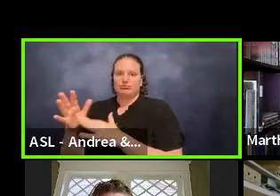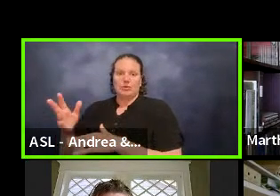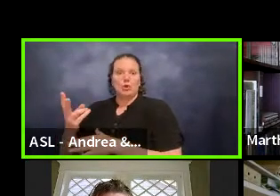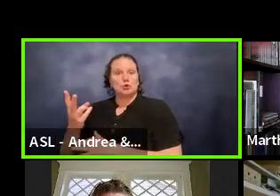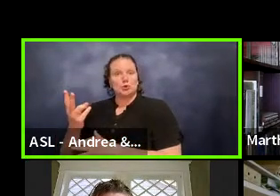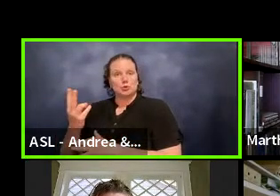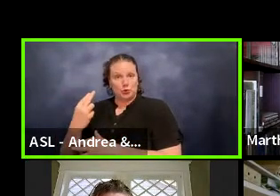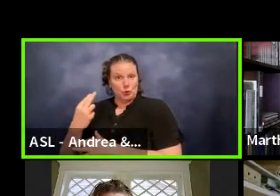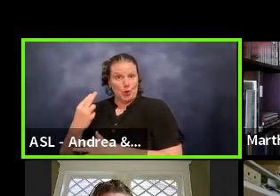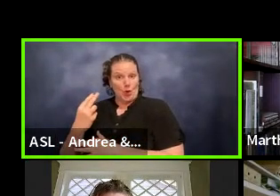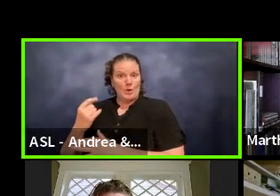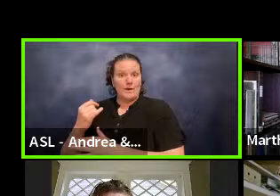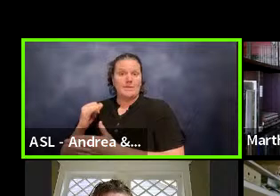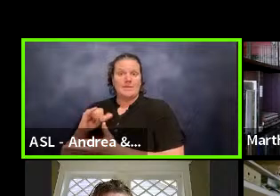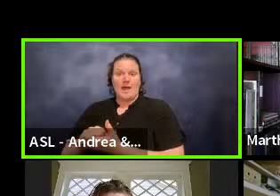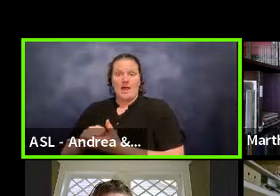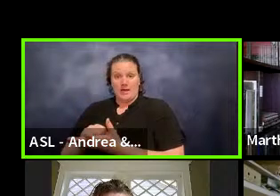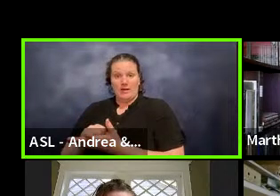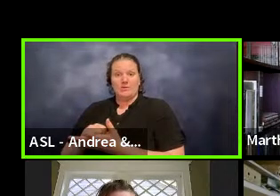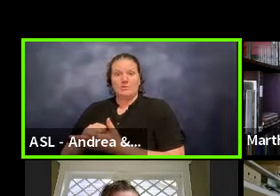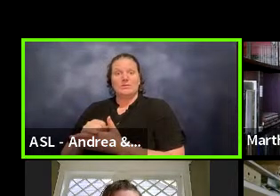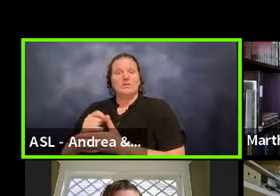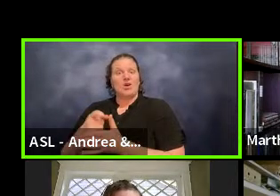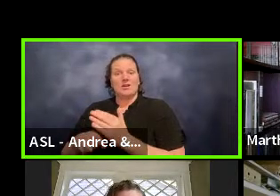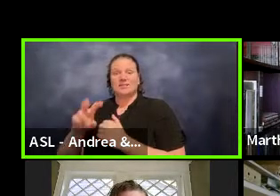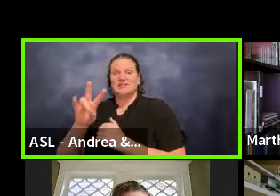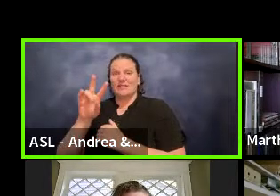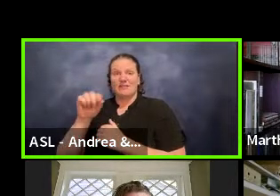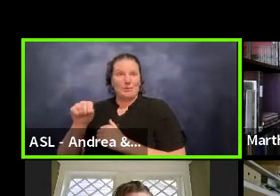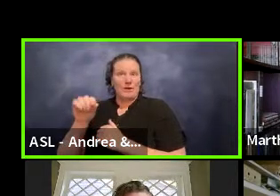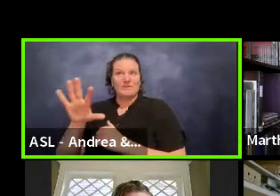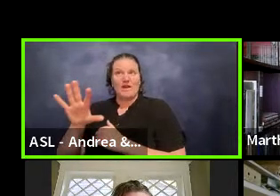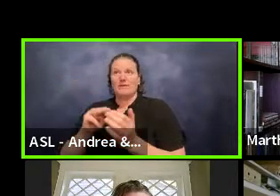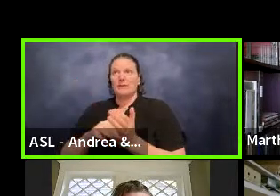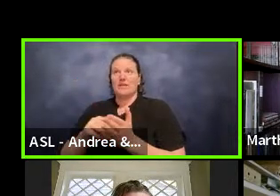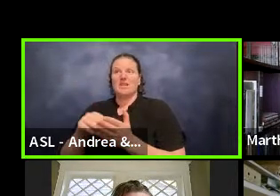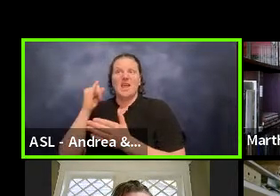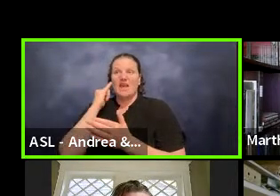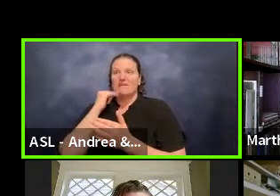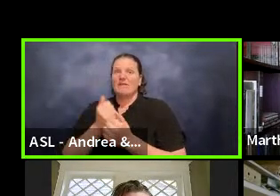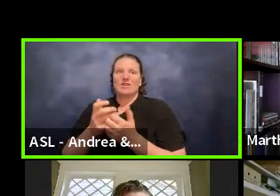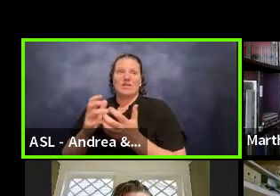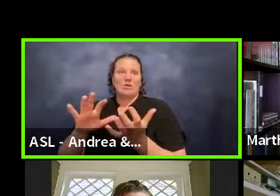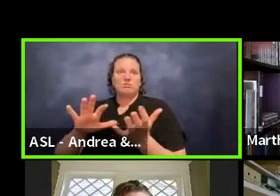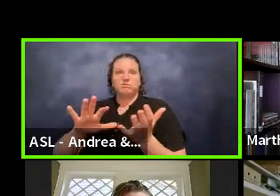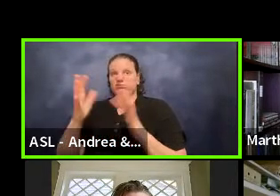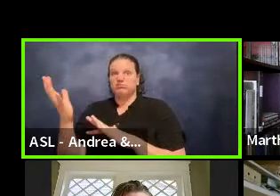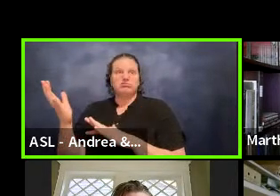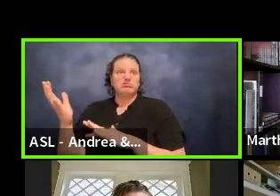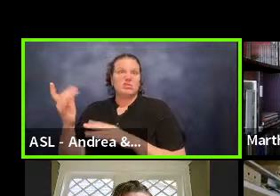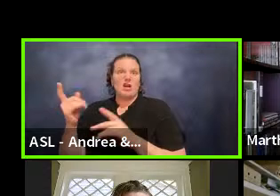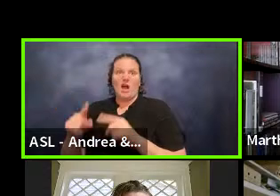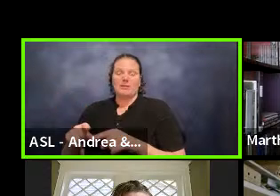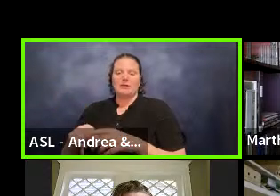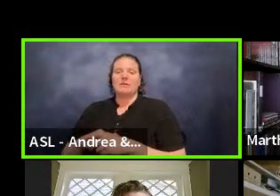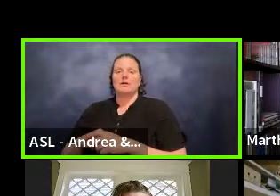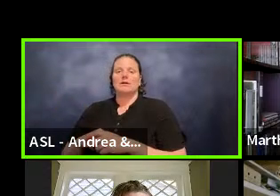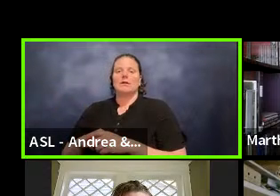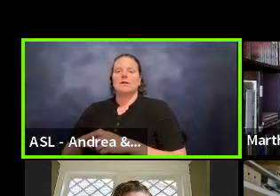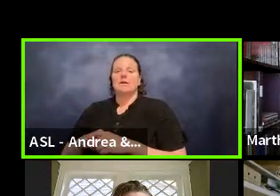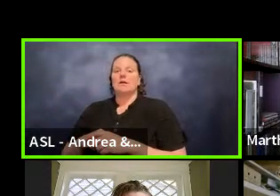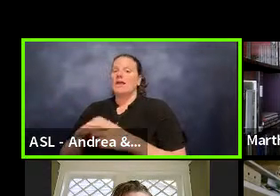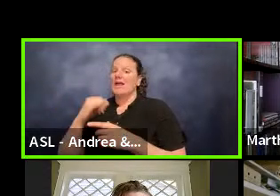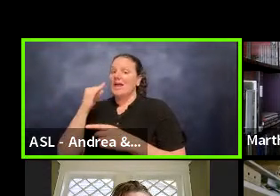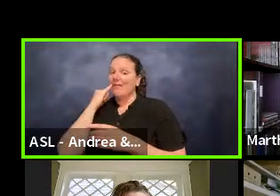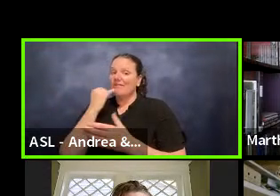years ago, our projection was it would cost 7.5 million if everything went sideways. Now, if some